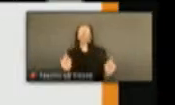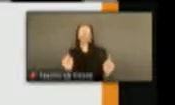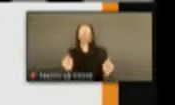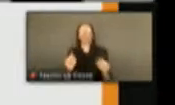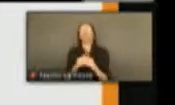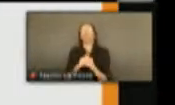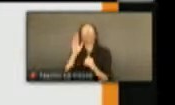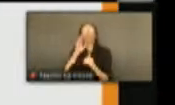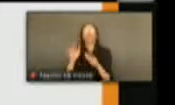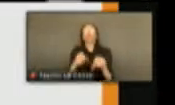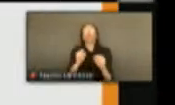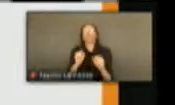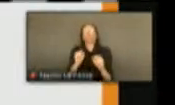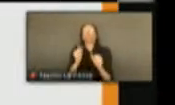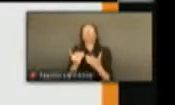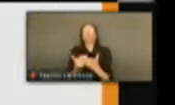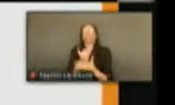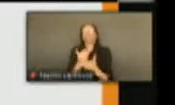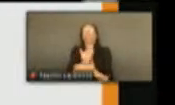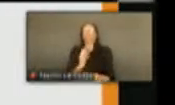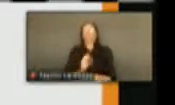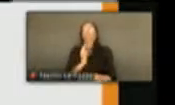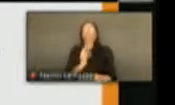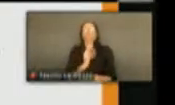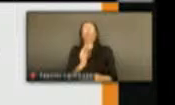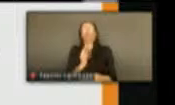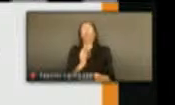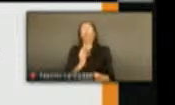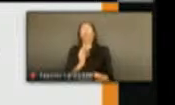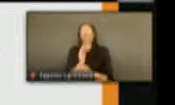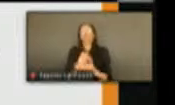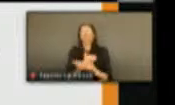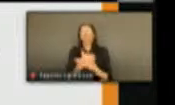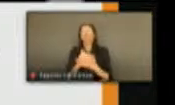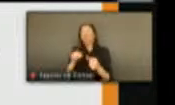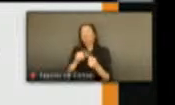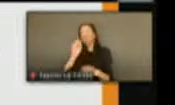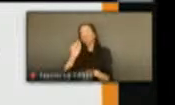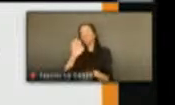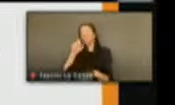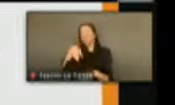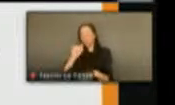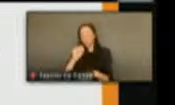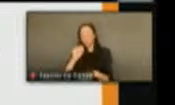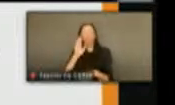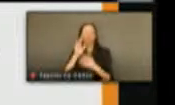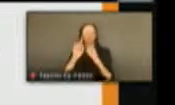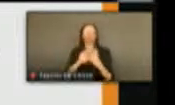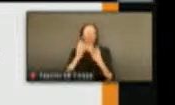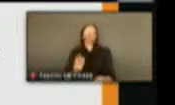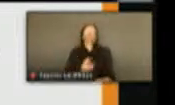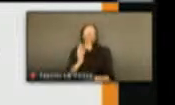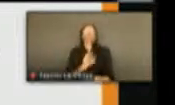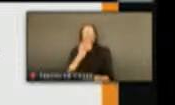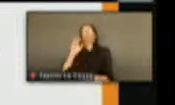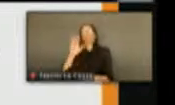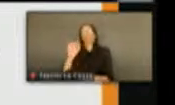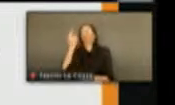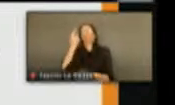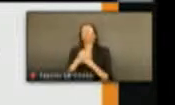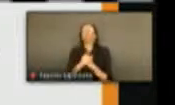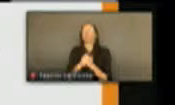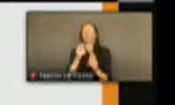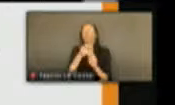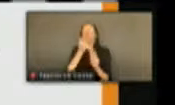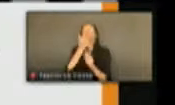takes effect October 1st. Out of every dollar the county receives, this is how